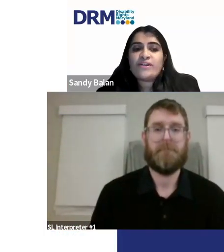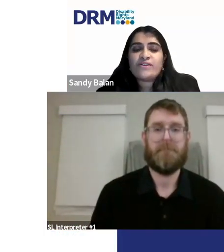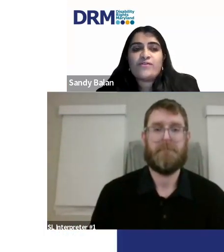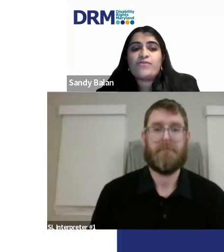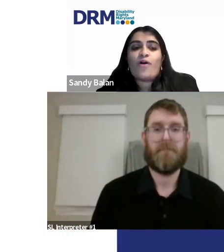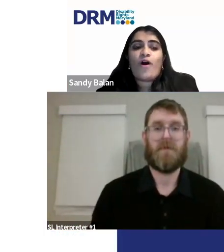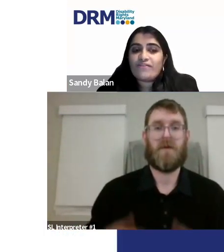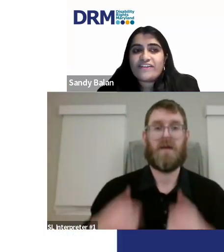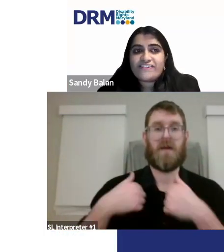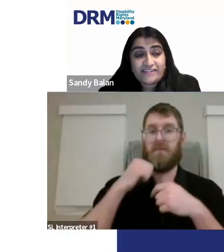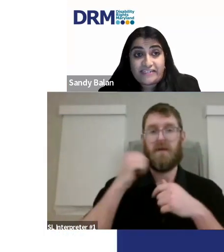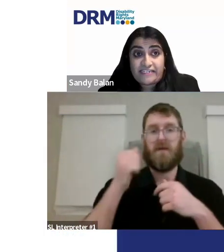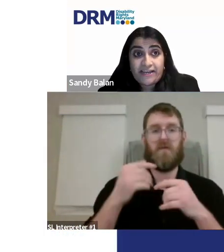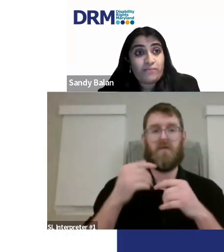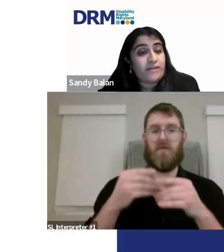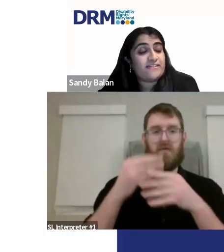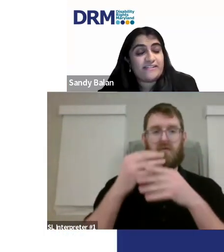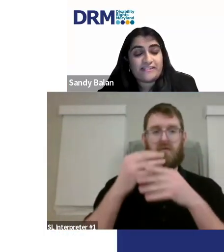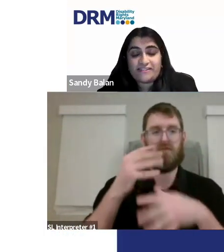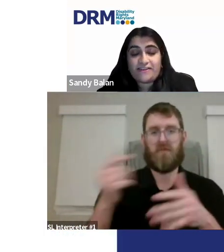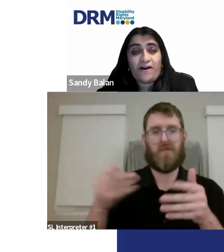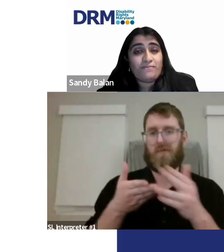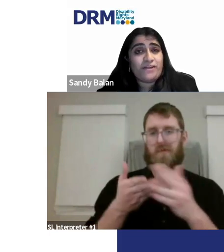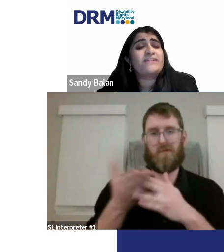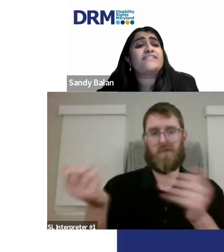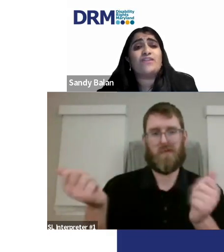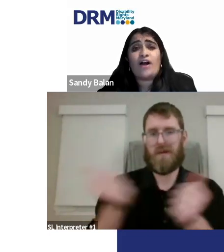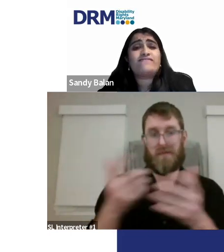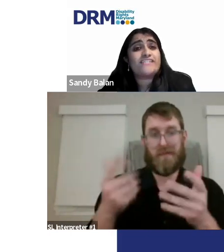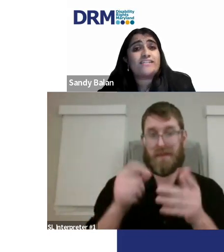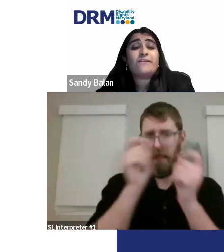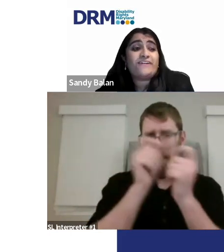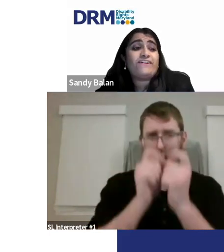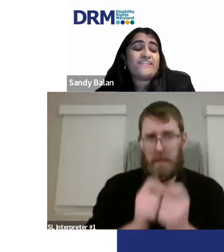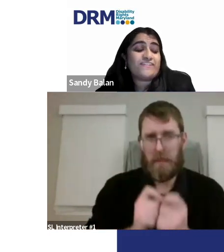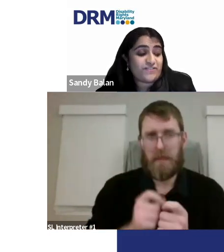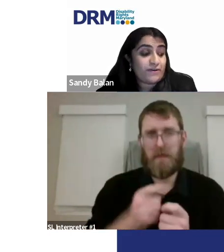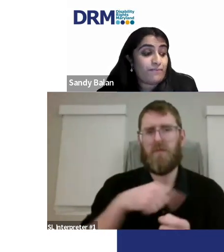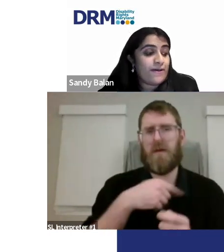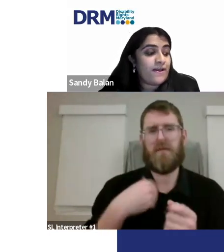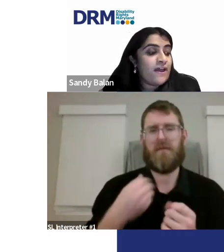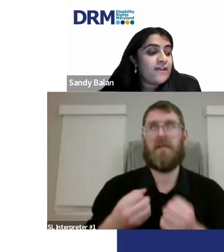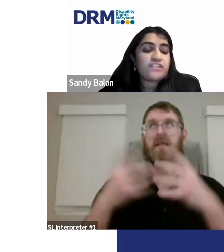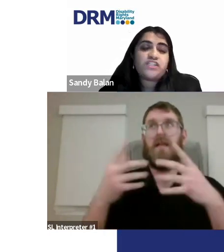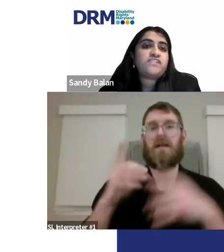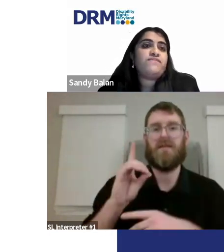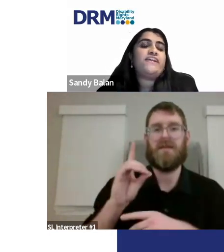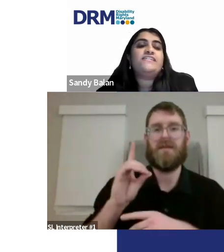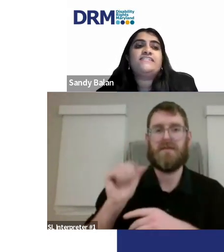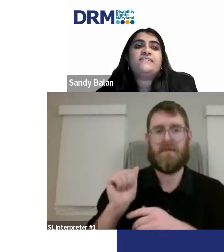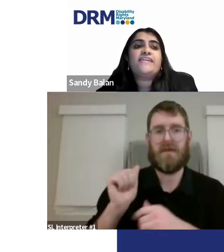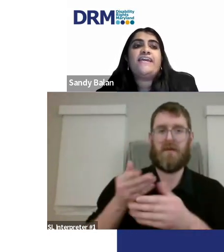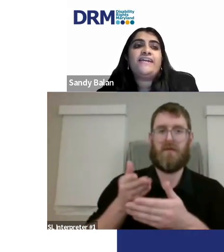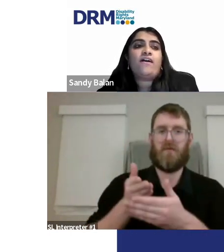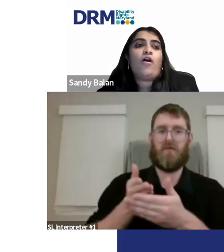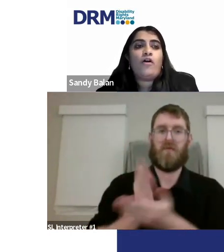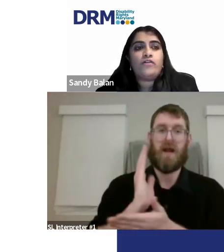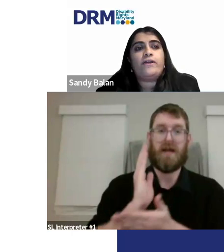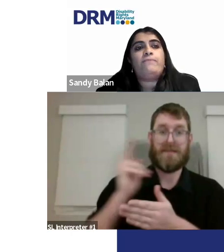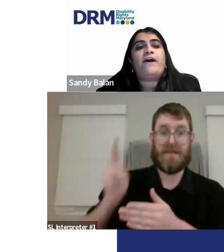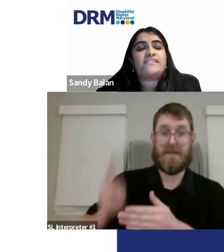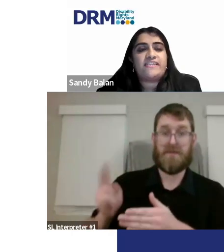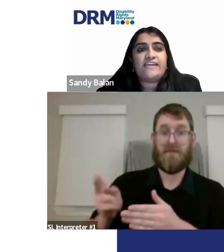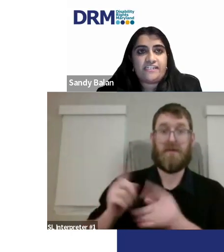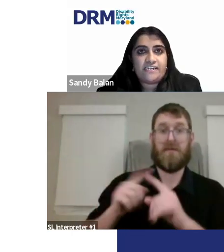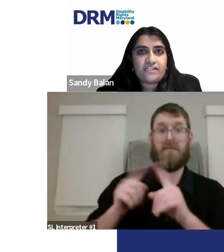So I'm not going to go through all of this in detail because it's there is a lot of disability rights history, but the gist of it is dating